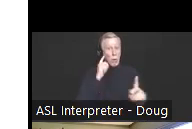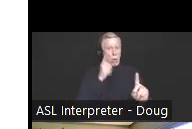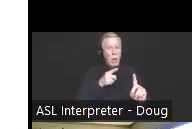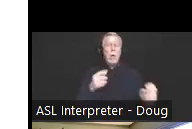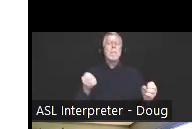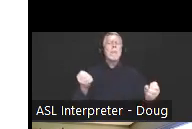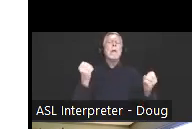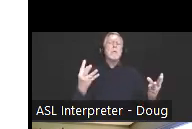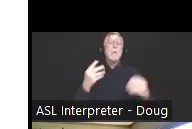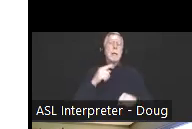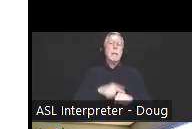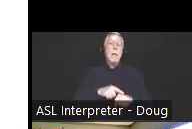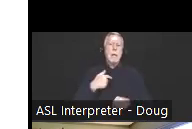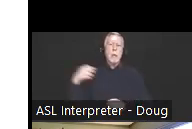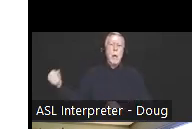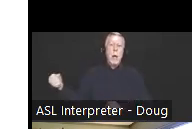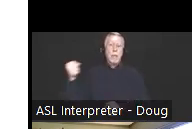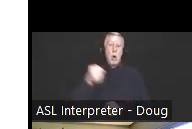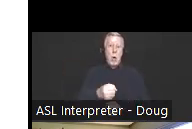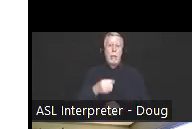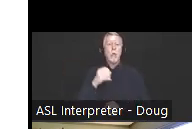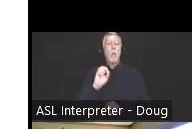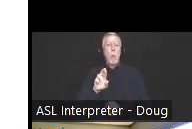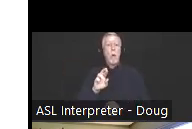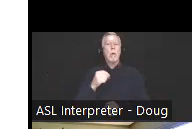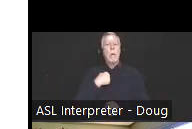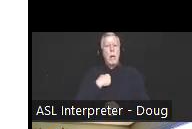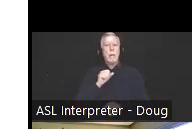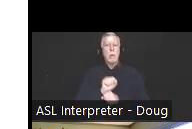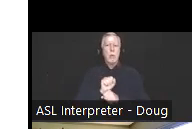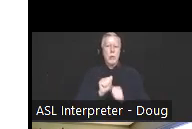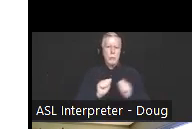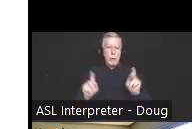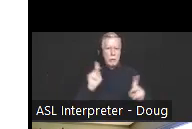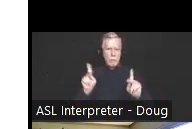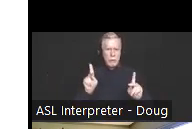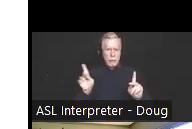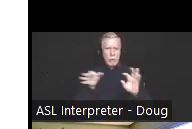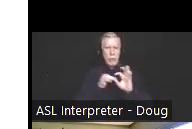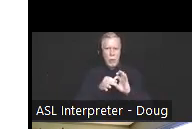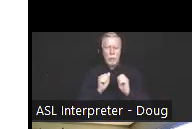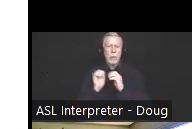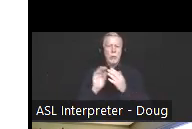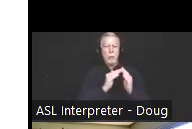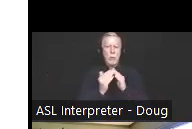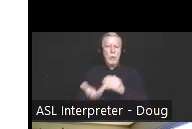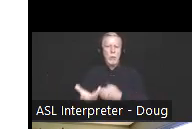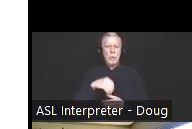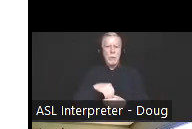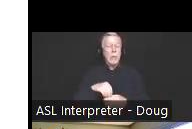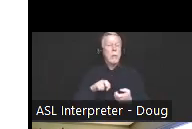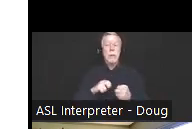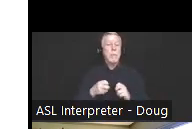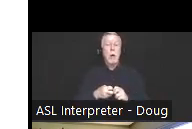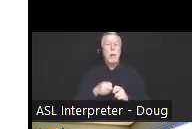times when I'm brought in, or when I'm engaging, working with people around community engagement, the problem is that they